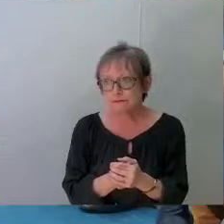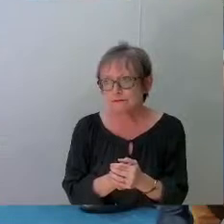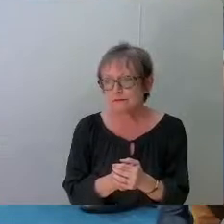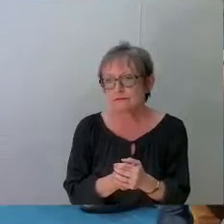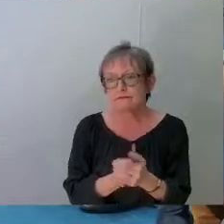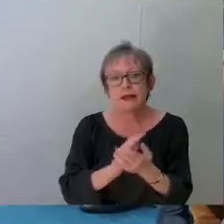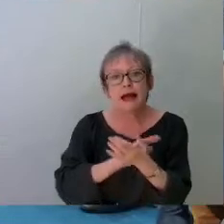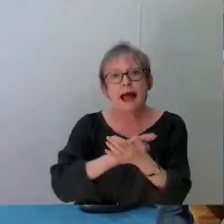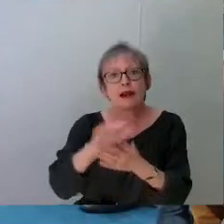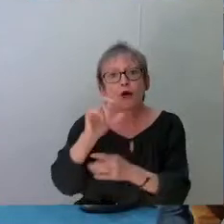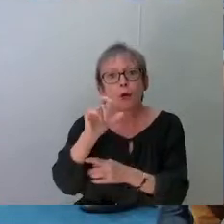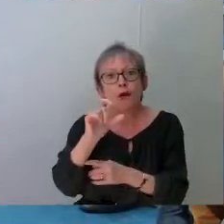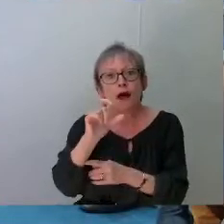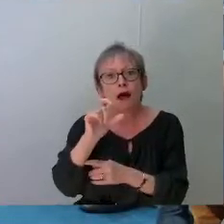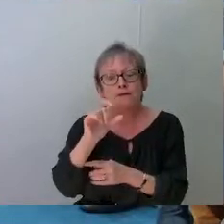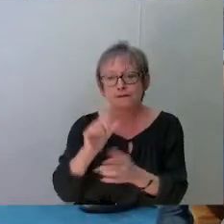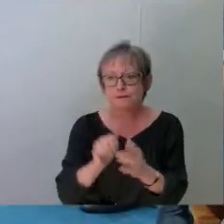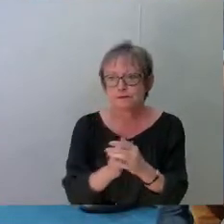Hannah Cormack.